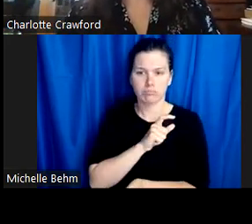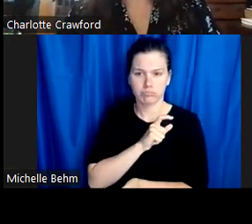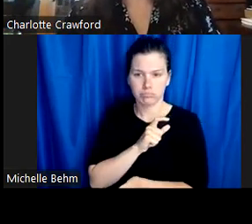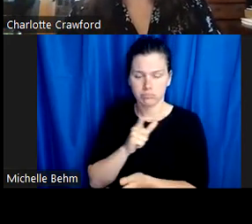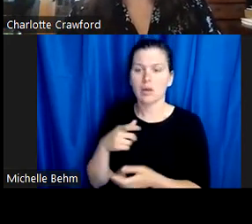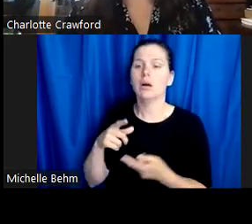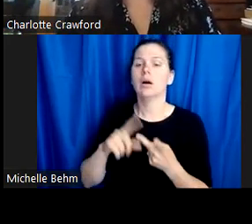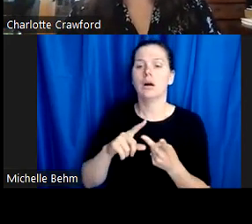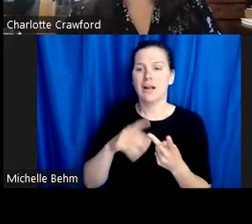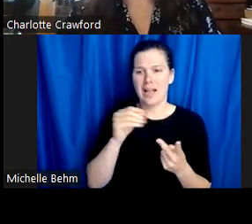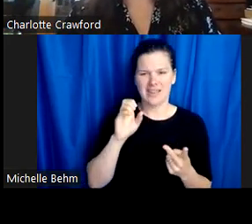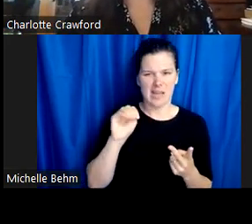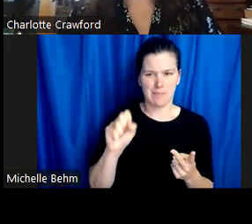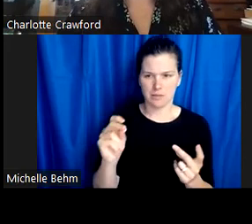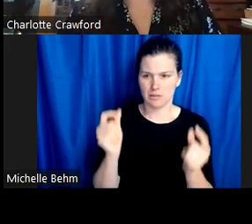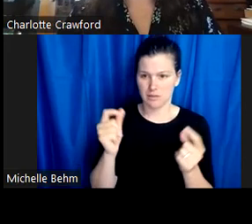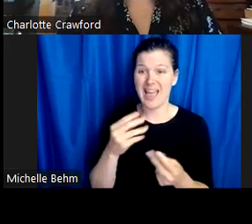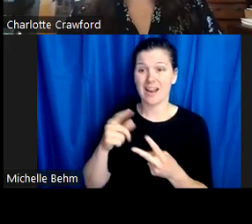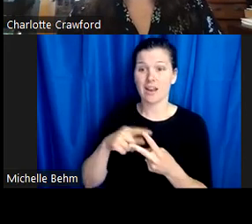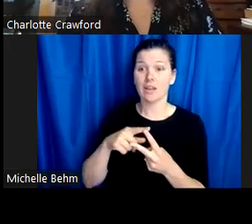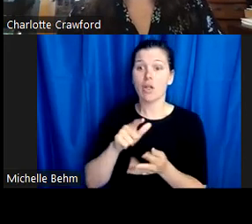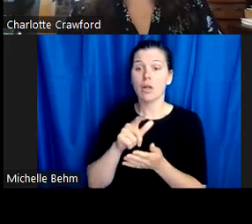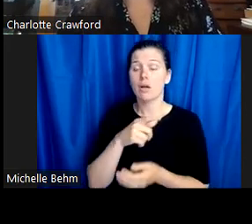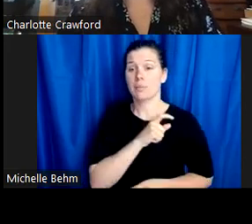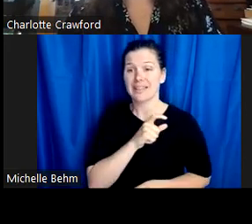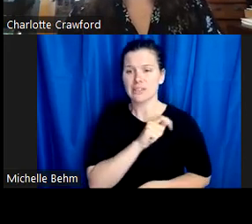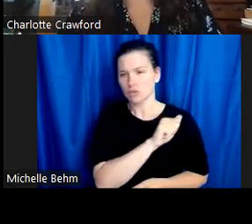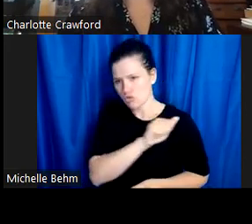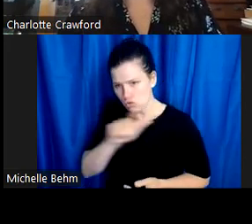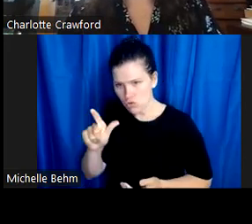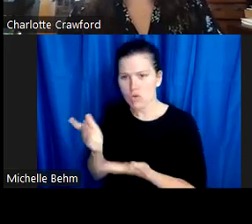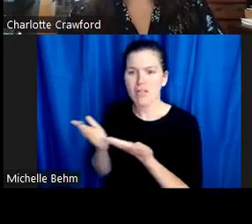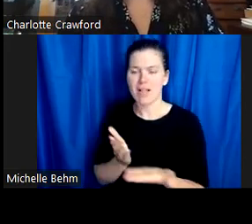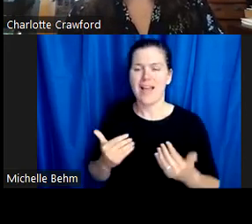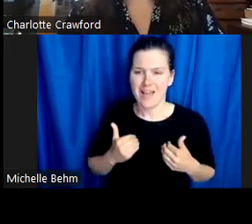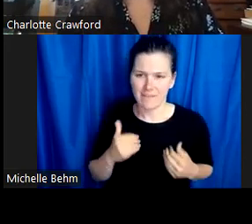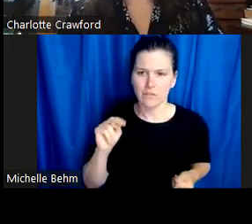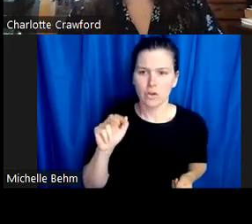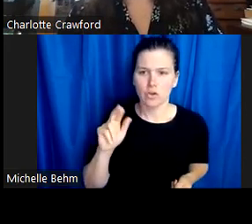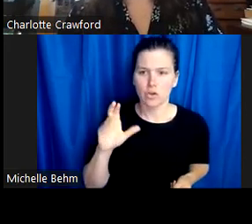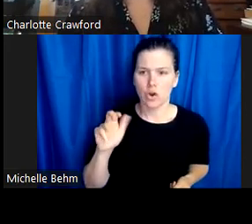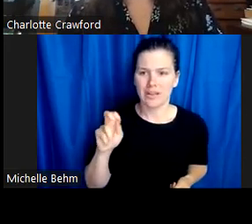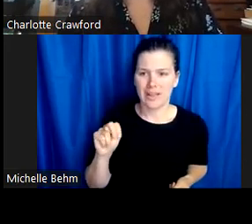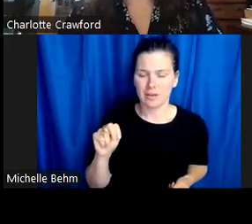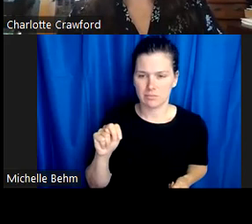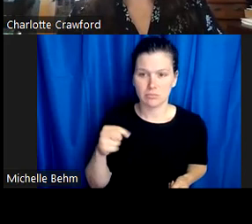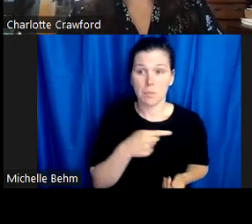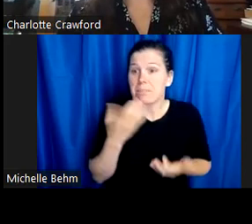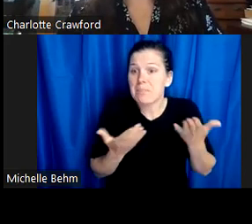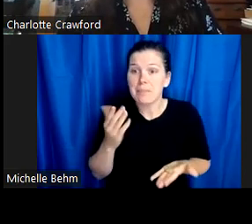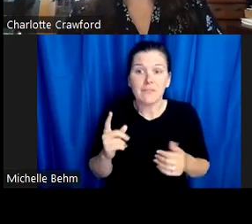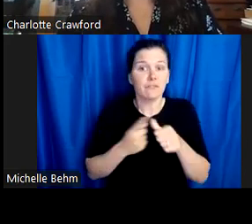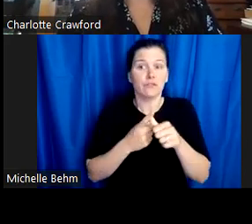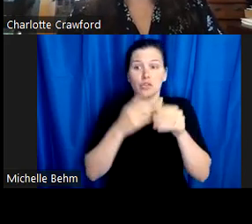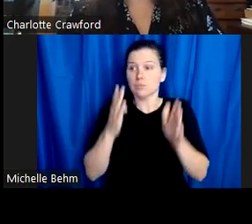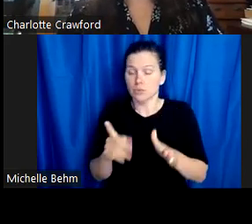our law enforcement carry Narcan. All of them carry Narcan so that they may be the first ones on scene that